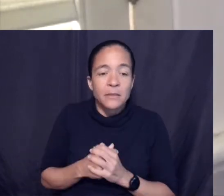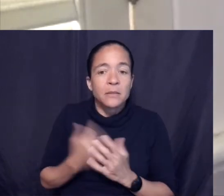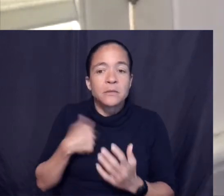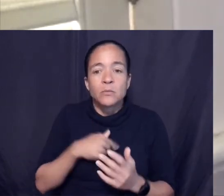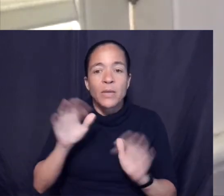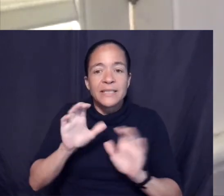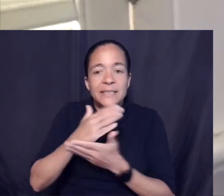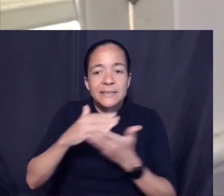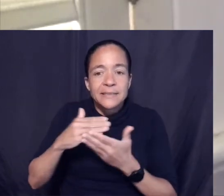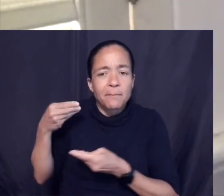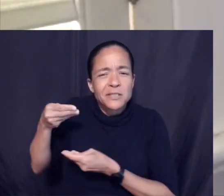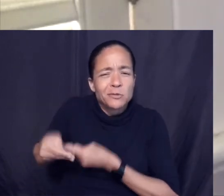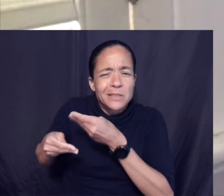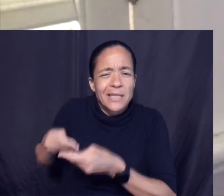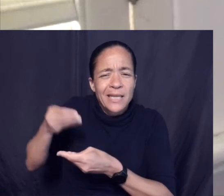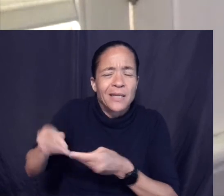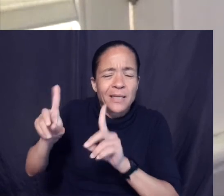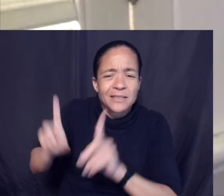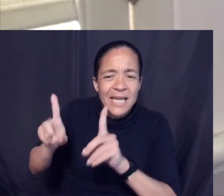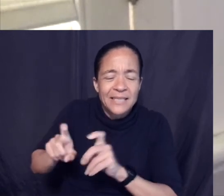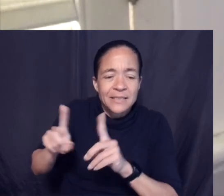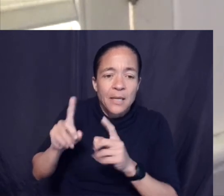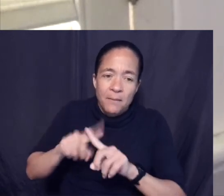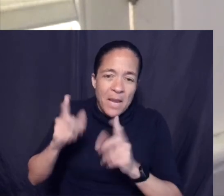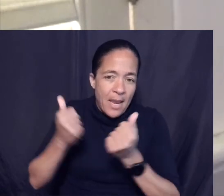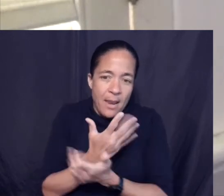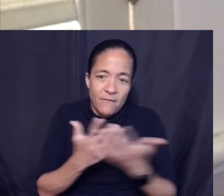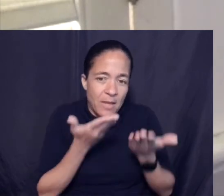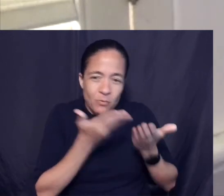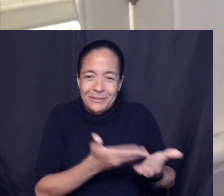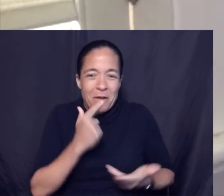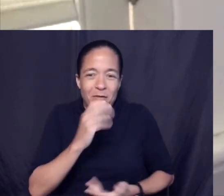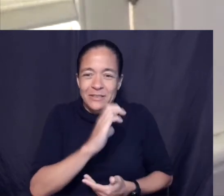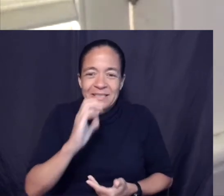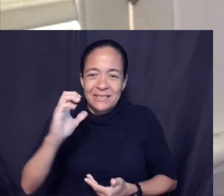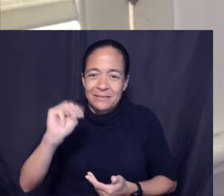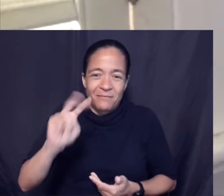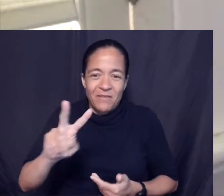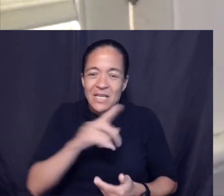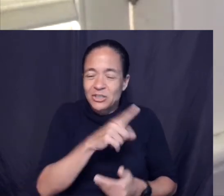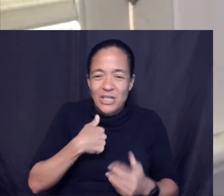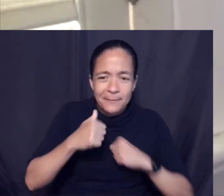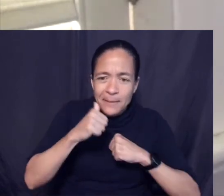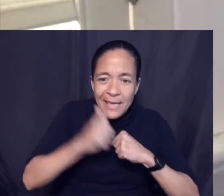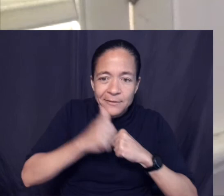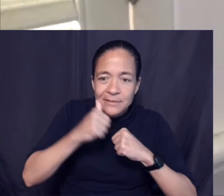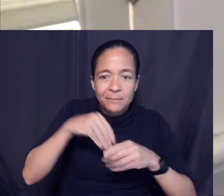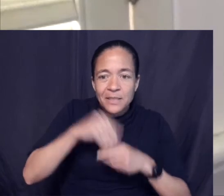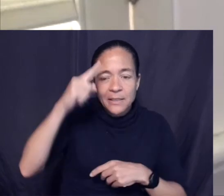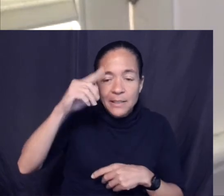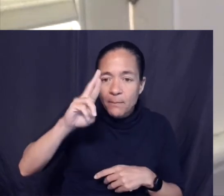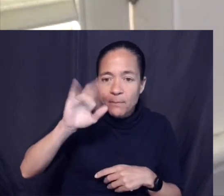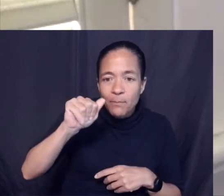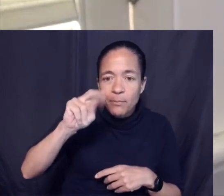And we did some genetic testing, but all the markers were there for CMV: calcifications on her brain,